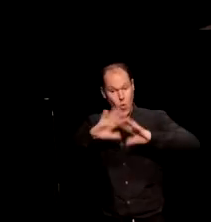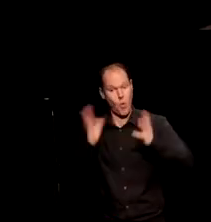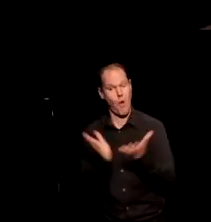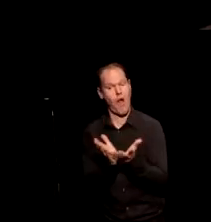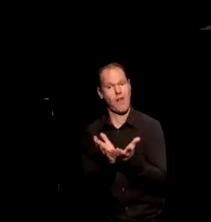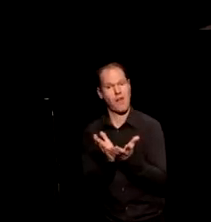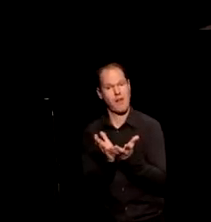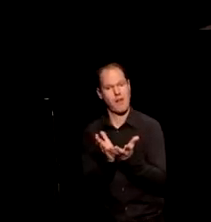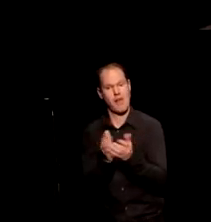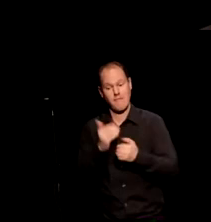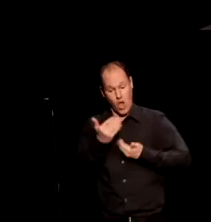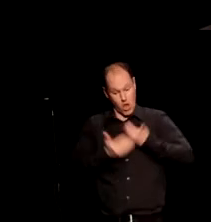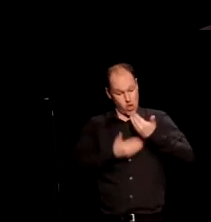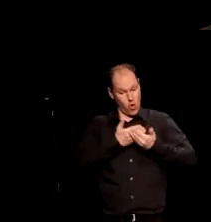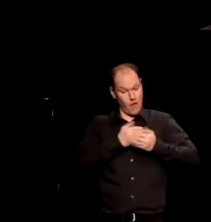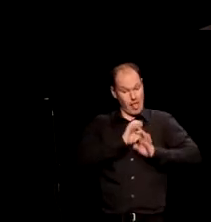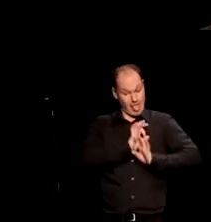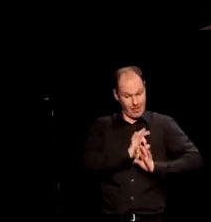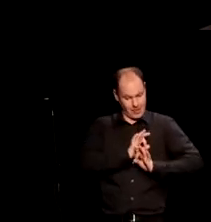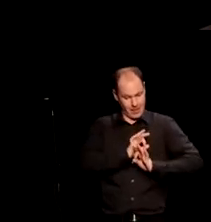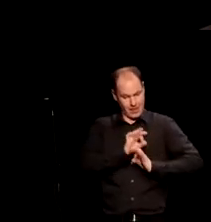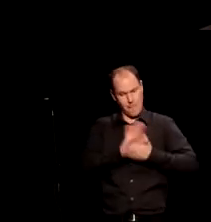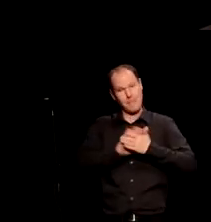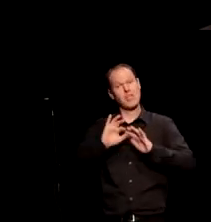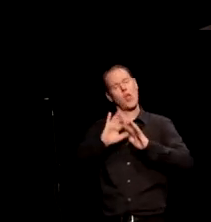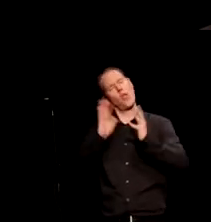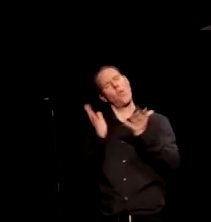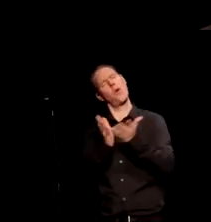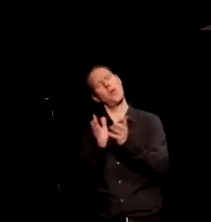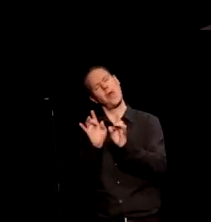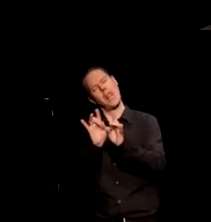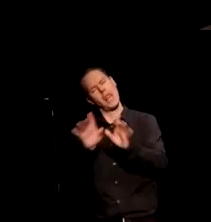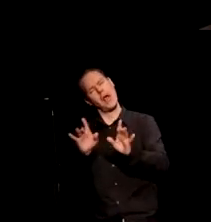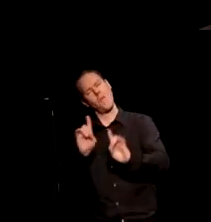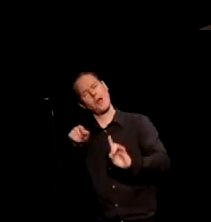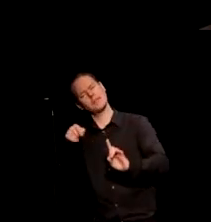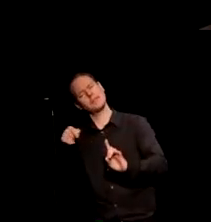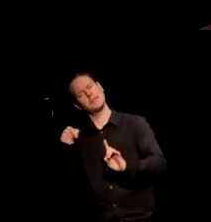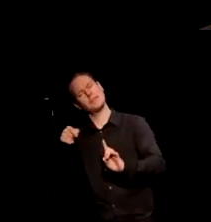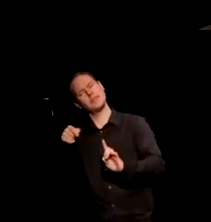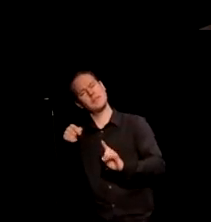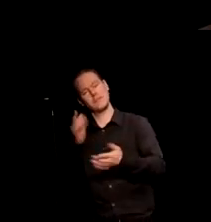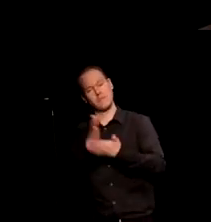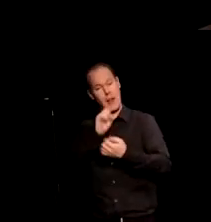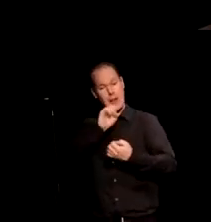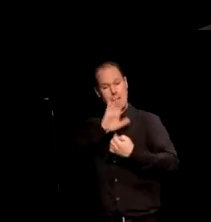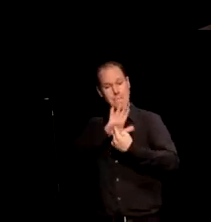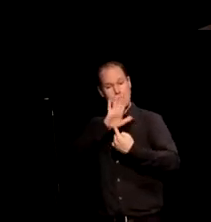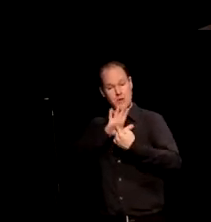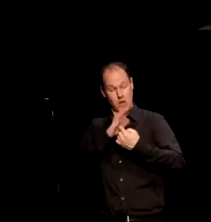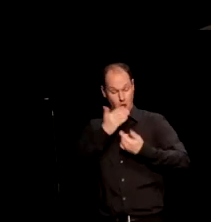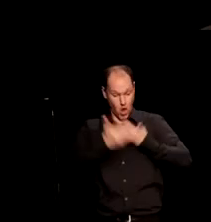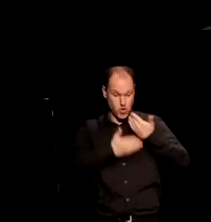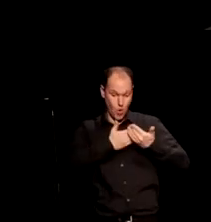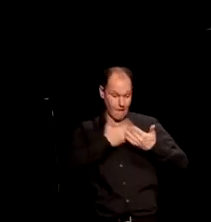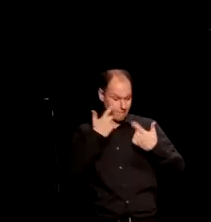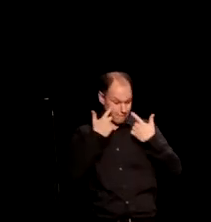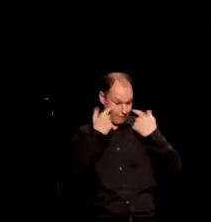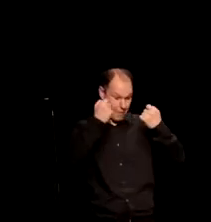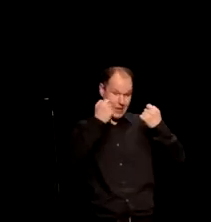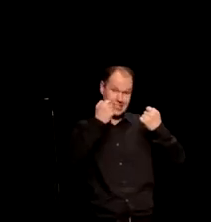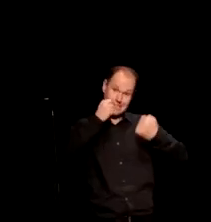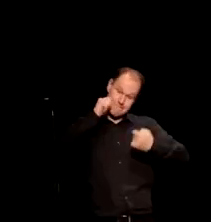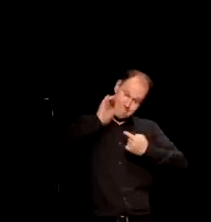And if stories aren't there, then what world are we living in? It's really important to find these stories. It's really important